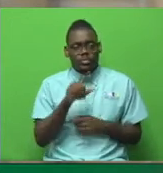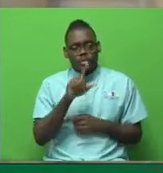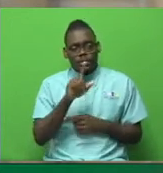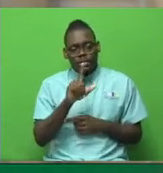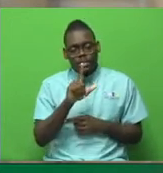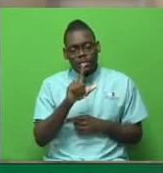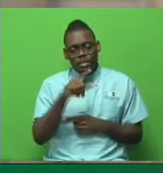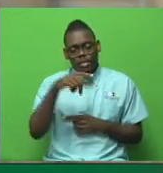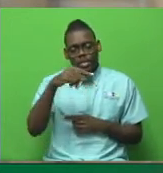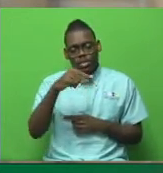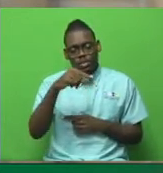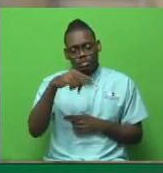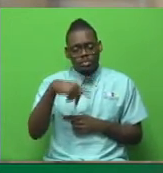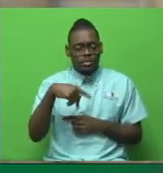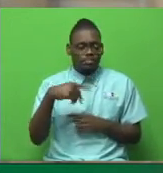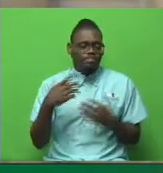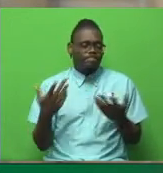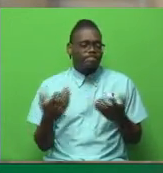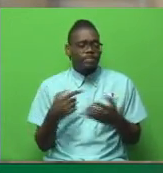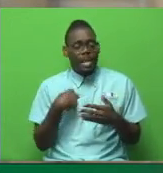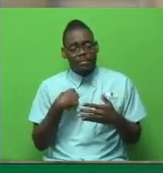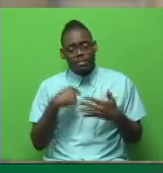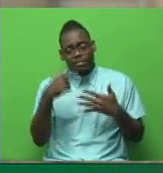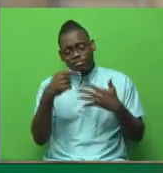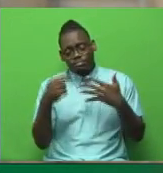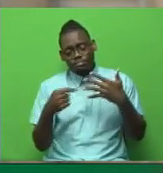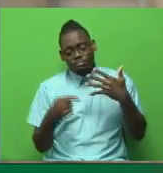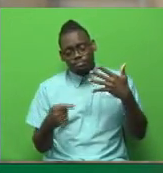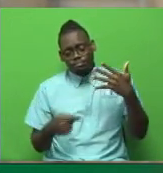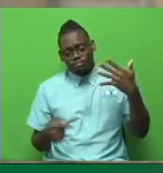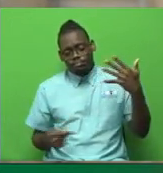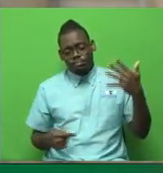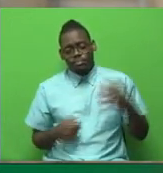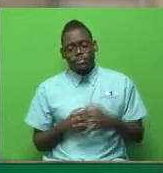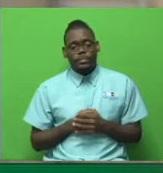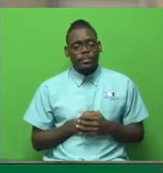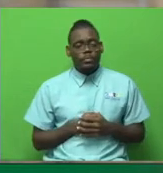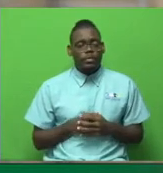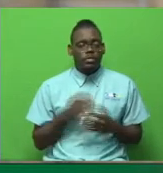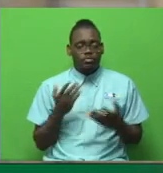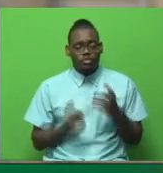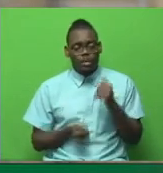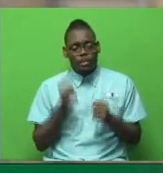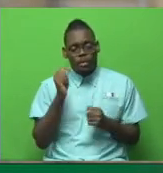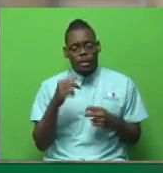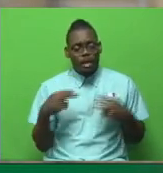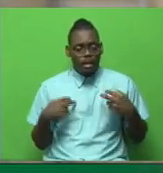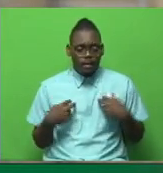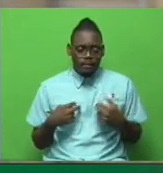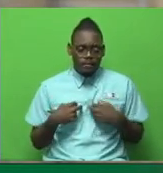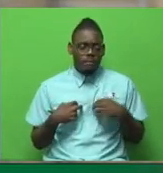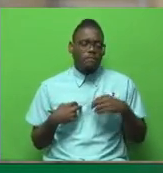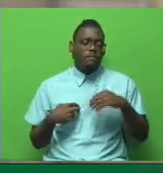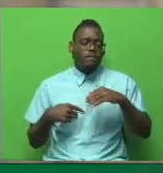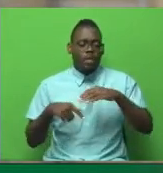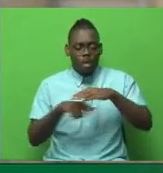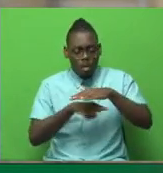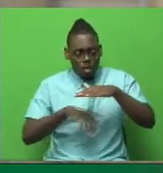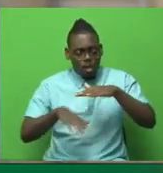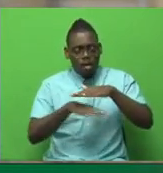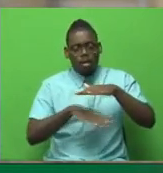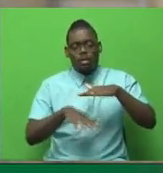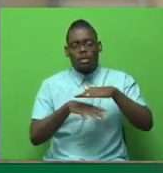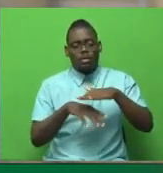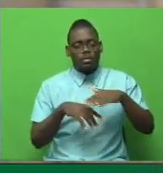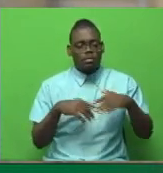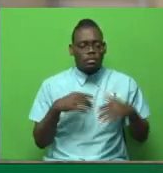and on Trinidad and Tobago has the absolute lowest cost of living in all of carry cup as a deputy